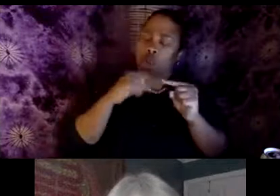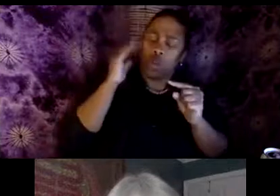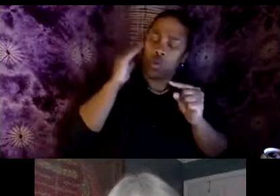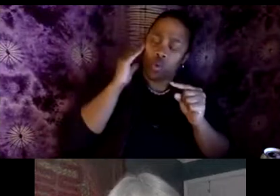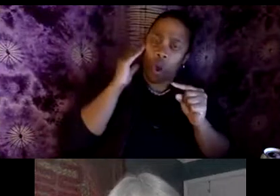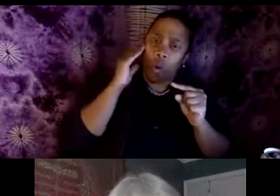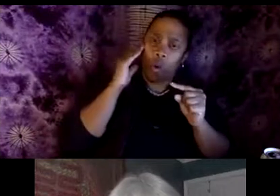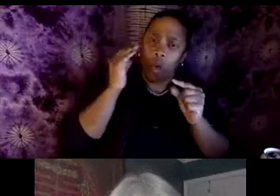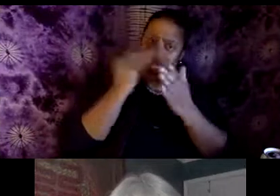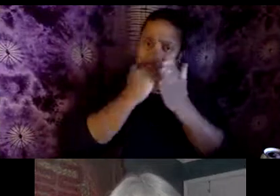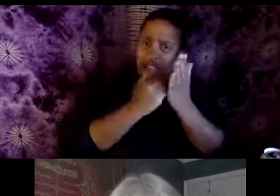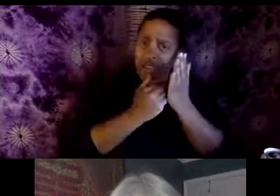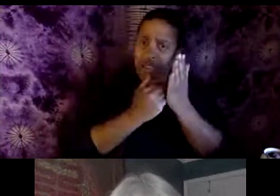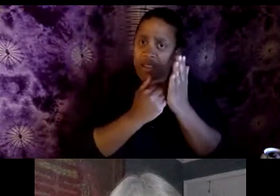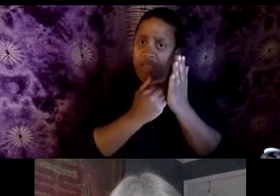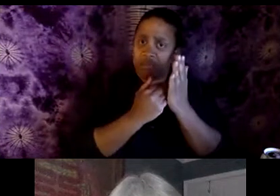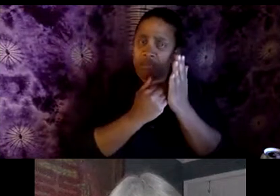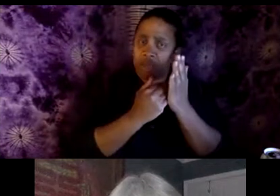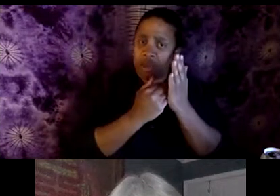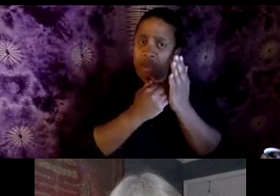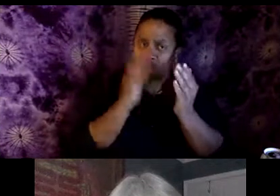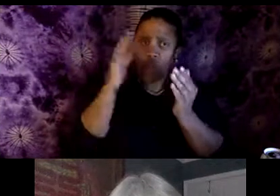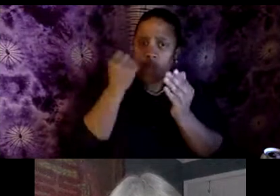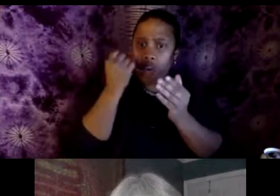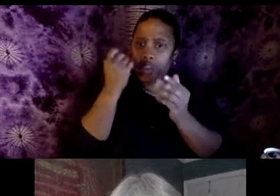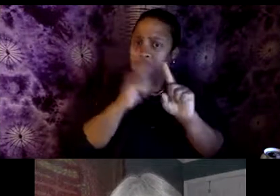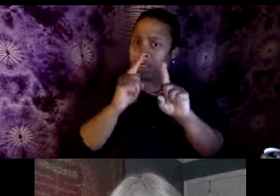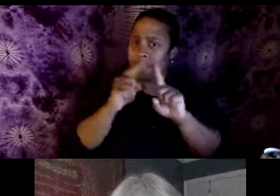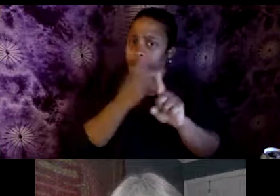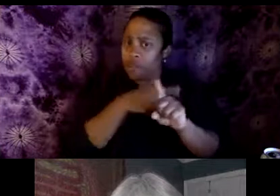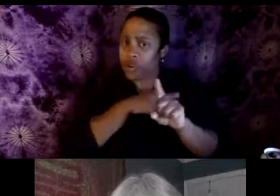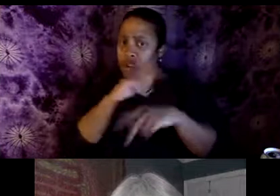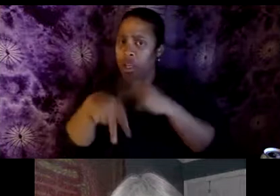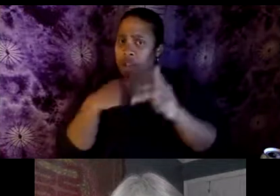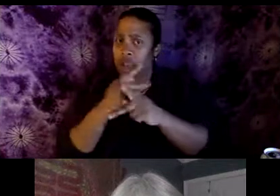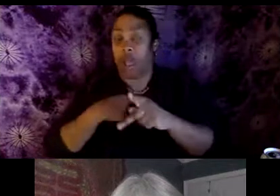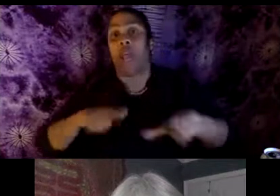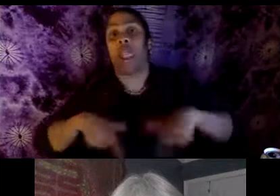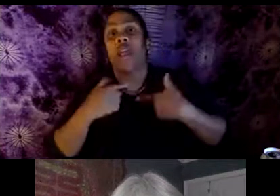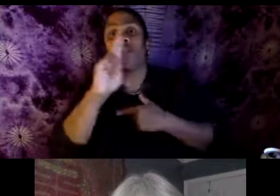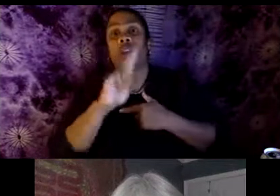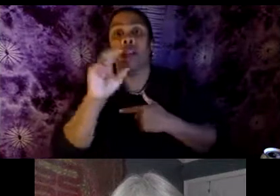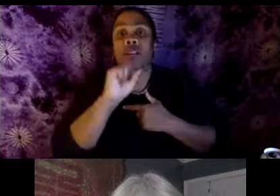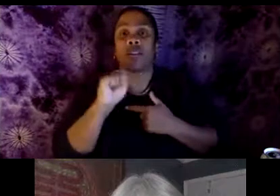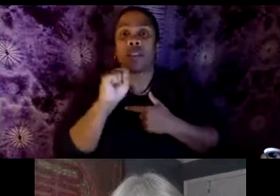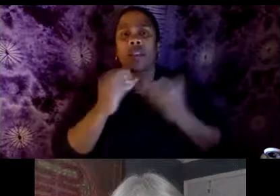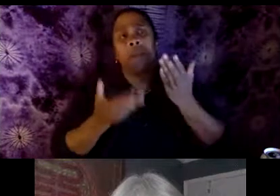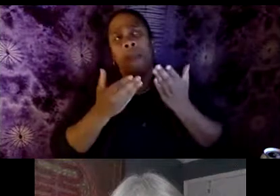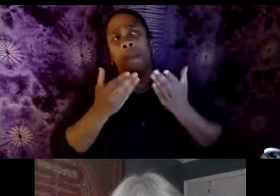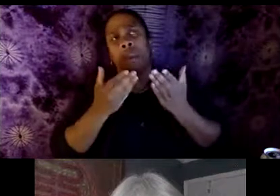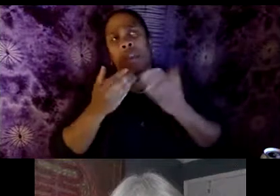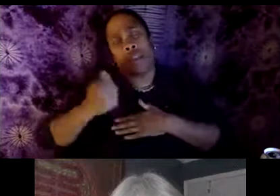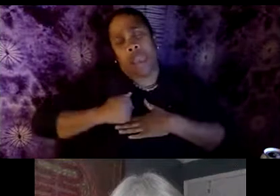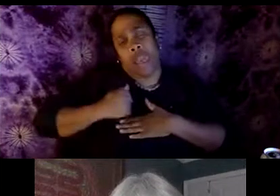and you understand what kind of personality types there are. I mean, I think in the United States and even in maybe Canada,